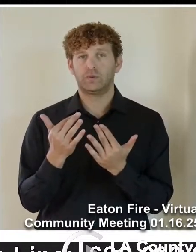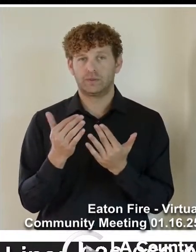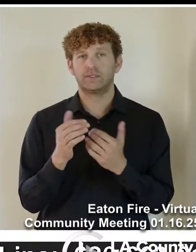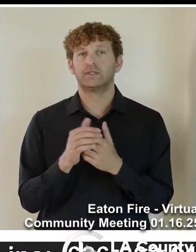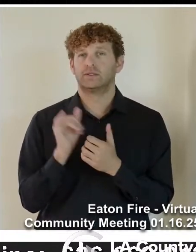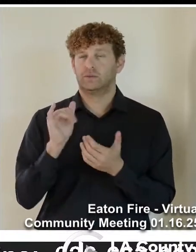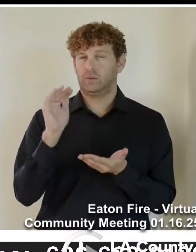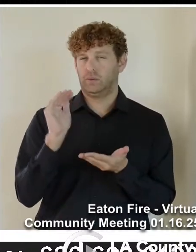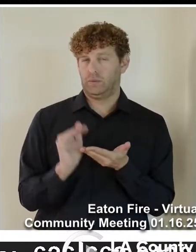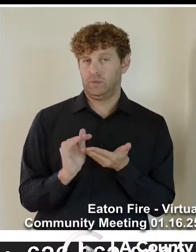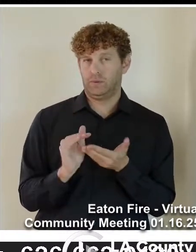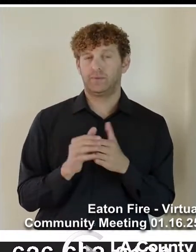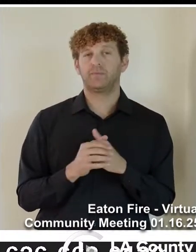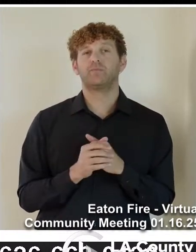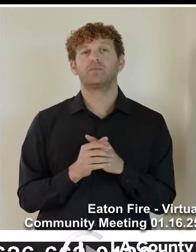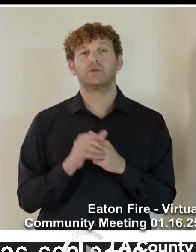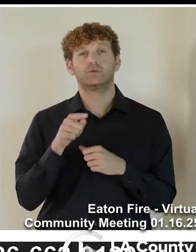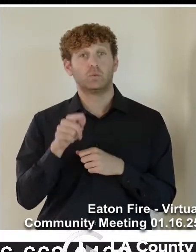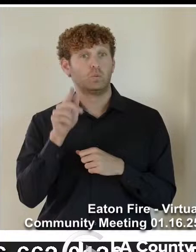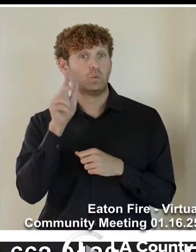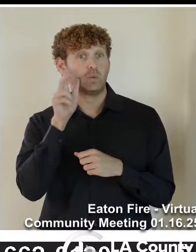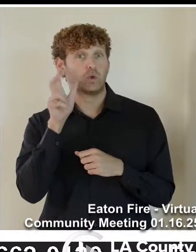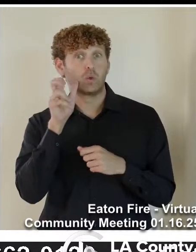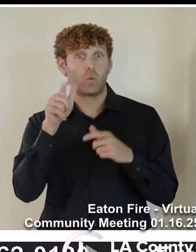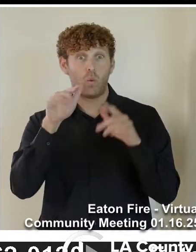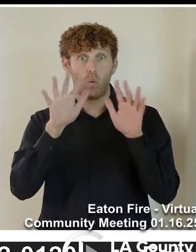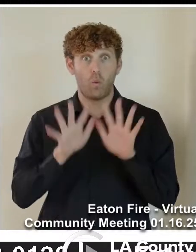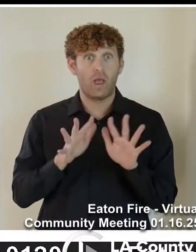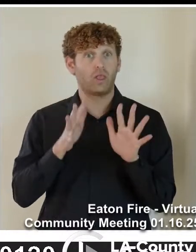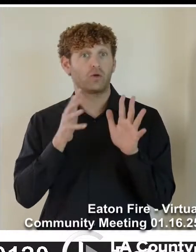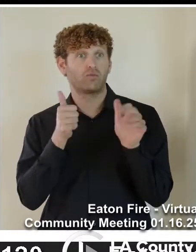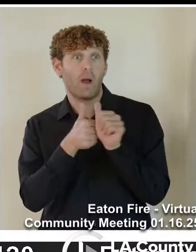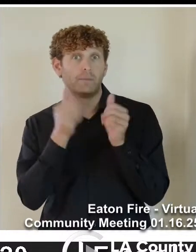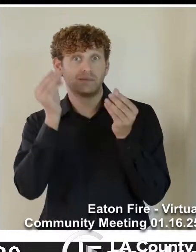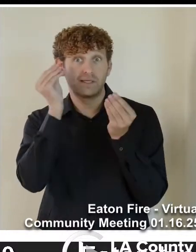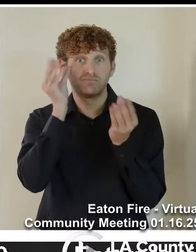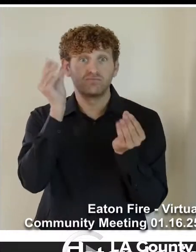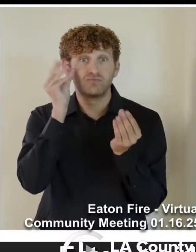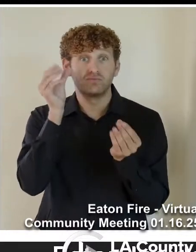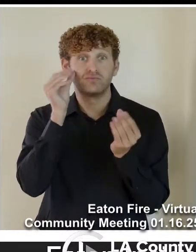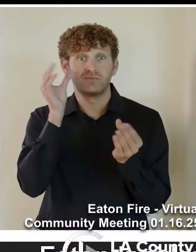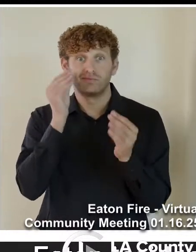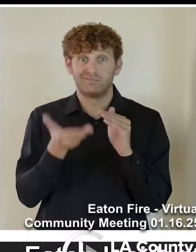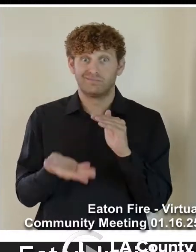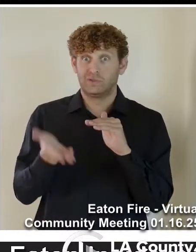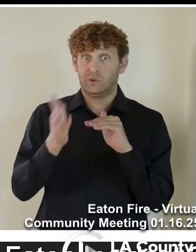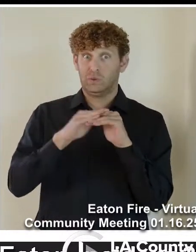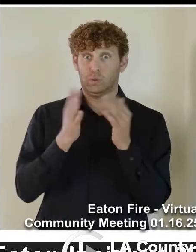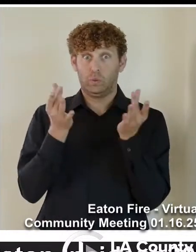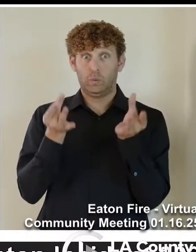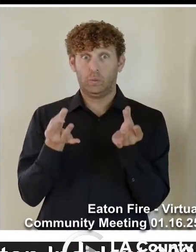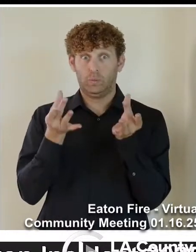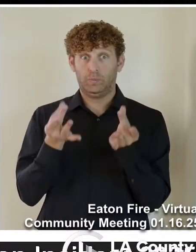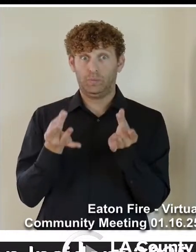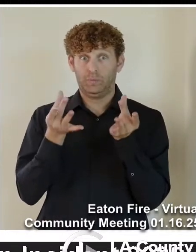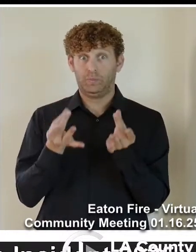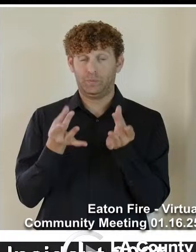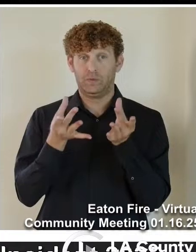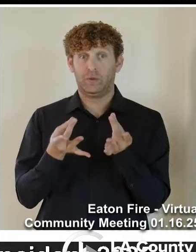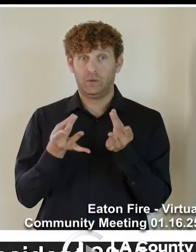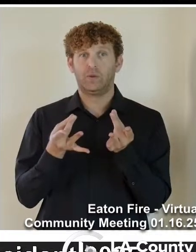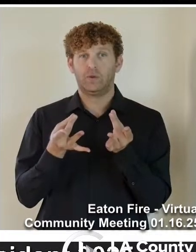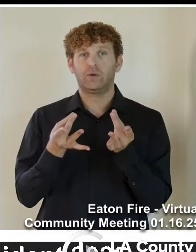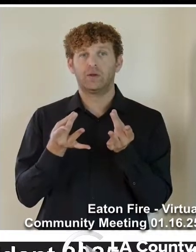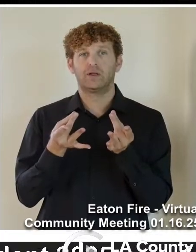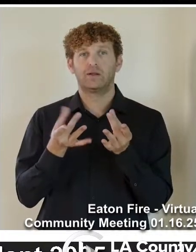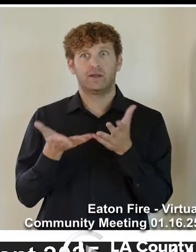James's update on the weather, and with the increased humidity, some of the fuels, and we have different classes for fuels, but